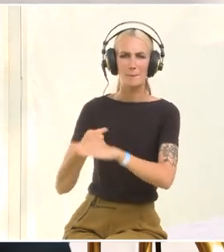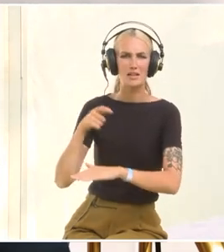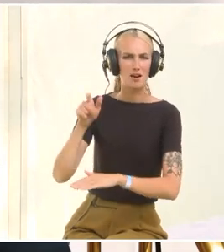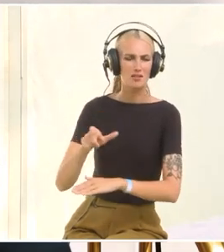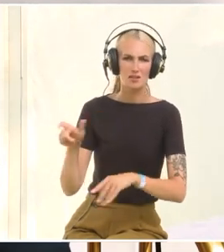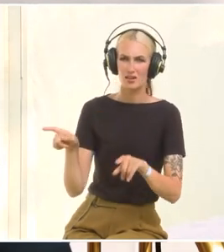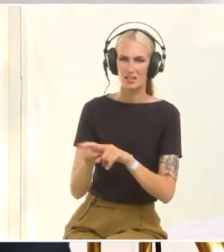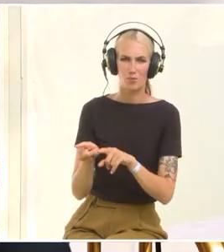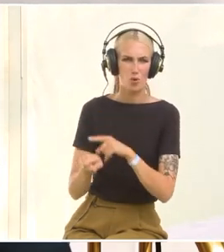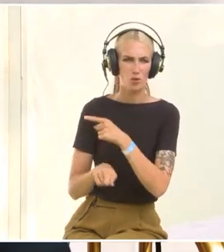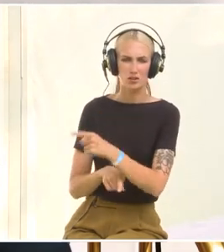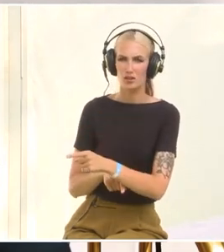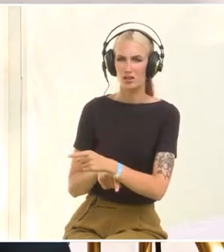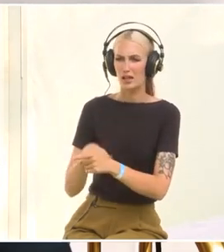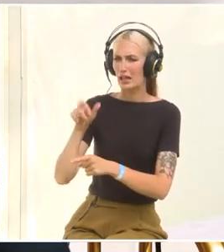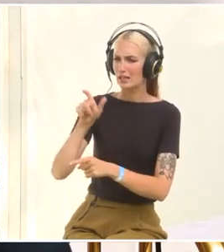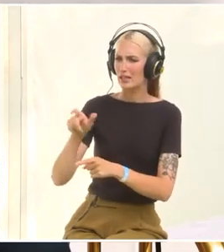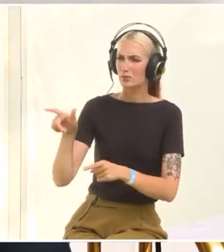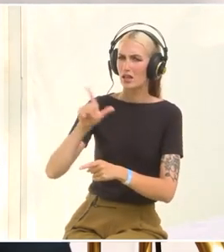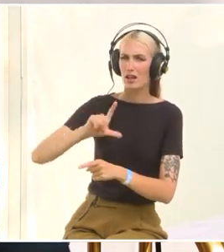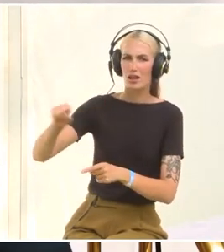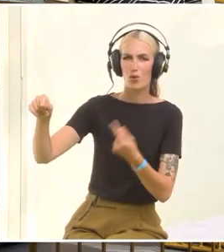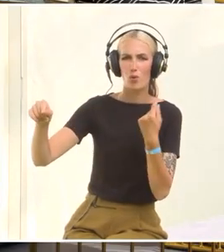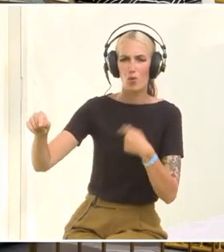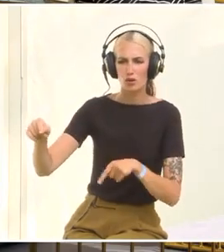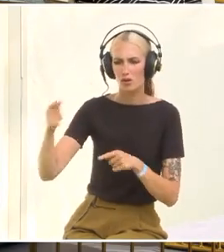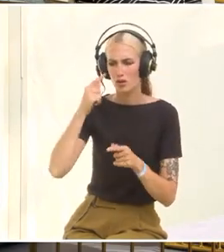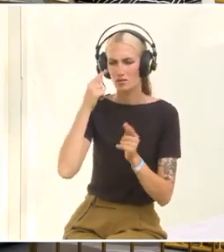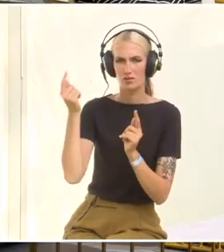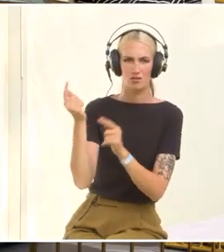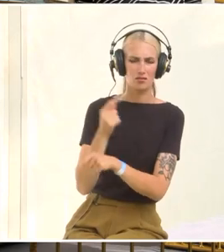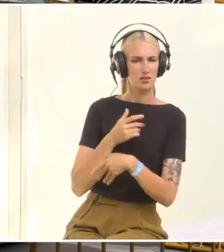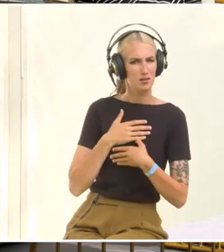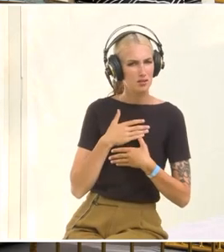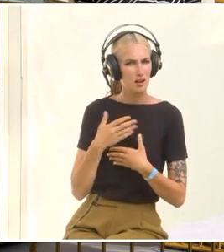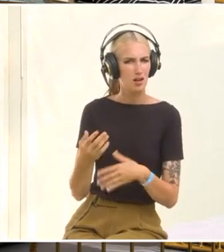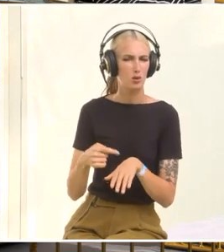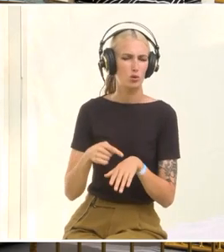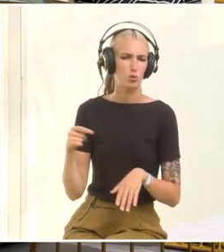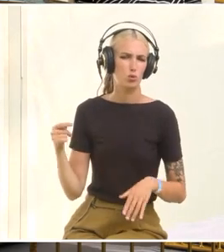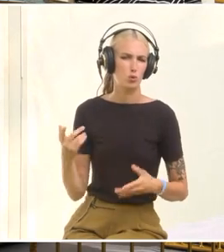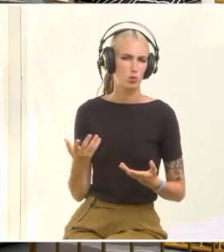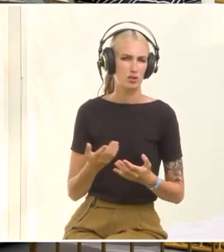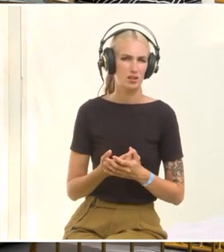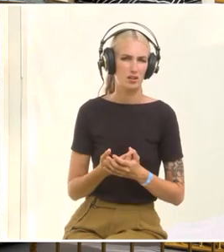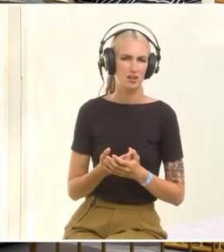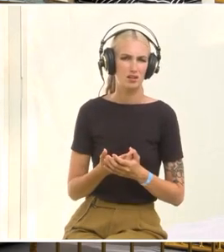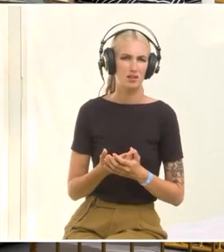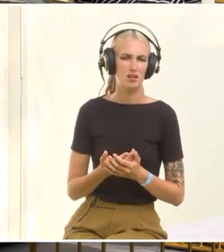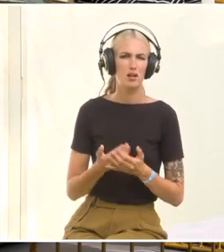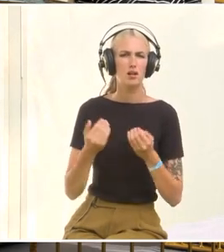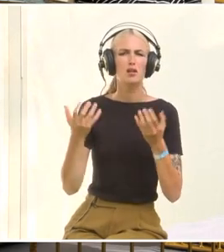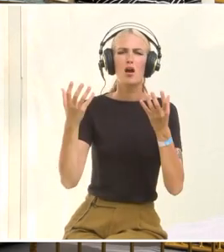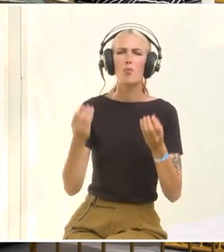positive terms the people who were here. And all kind, like I said in the beginning, all kind of business is nowadays